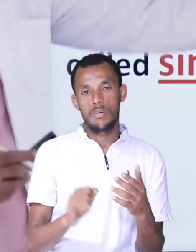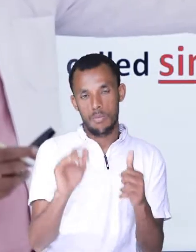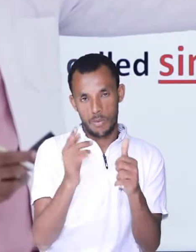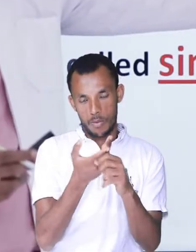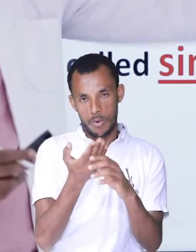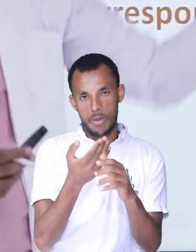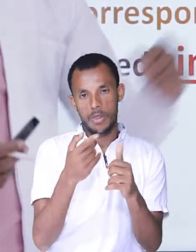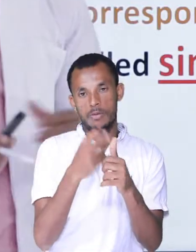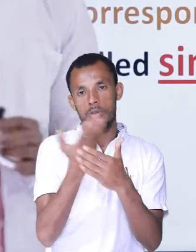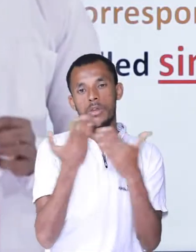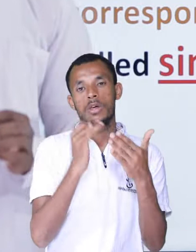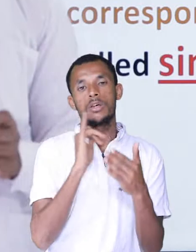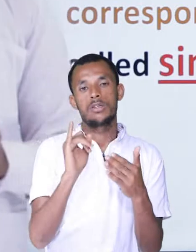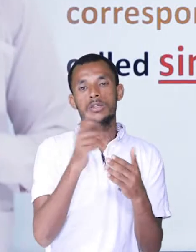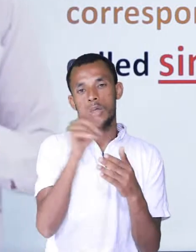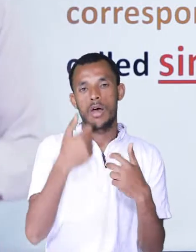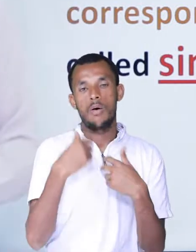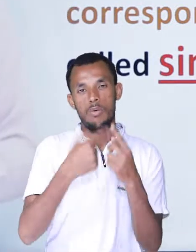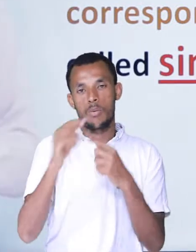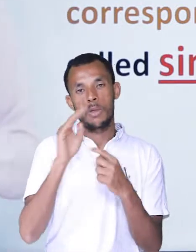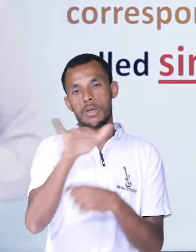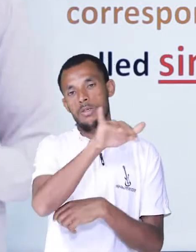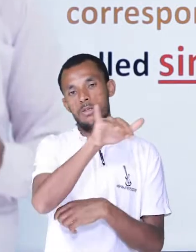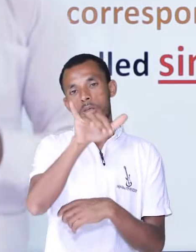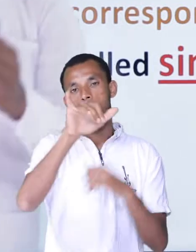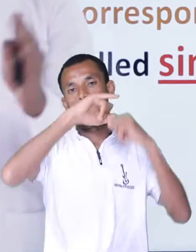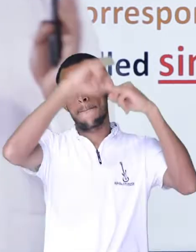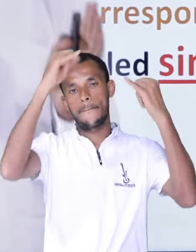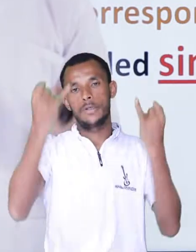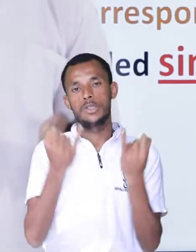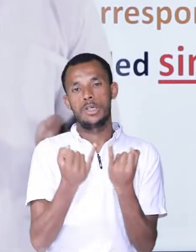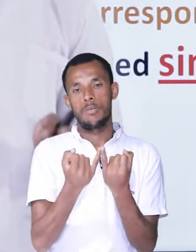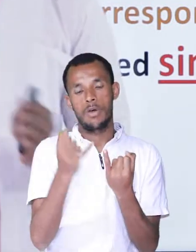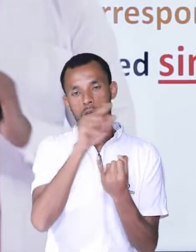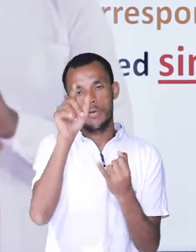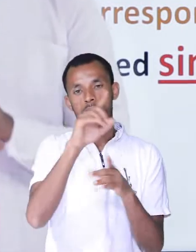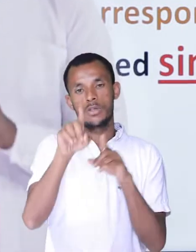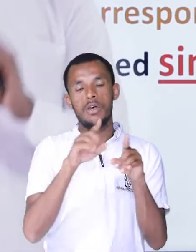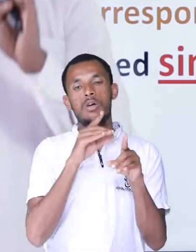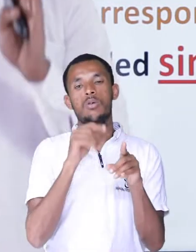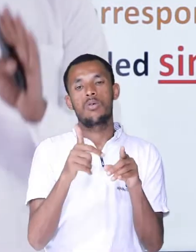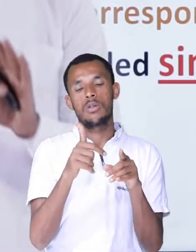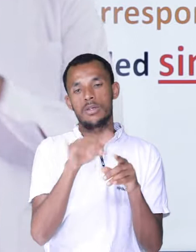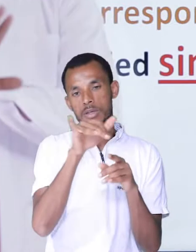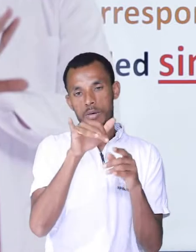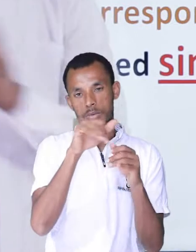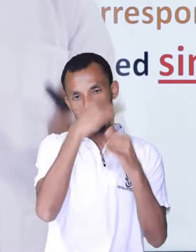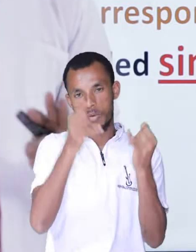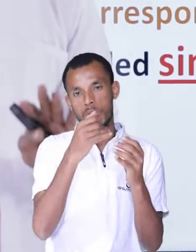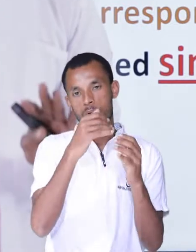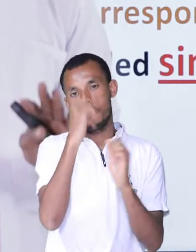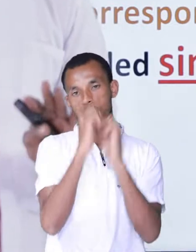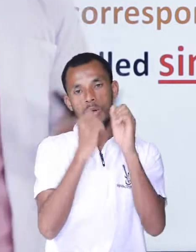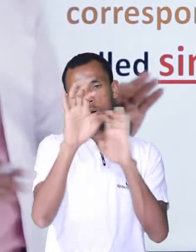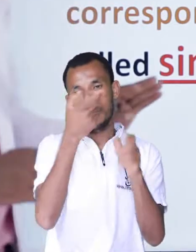the first thing is they have to be the same shape. If they are not the same shape, we cannot compare it at